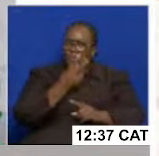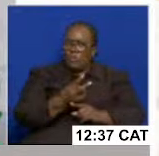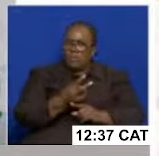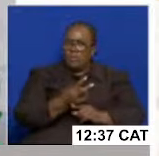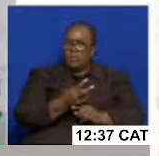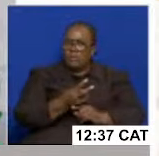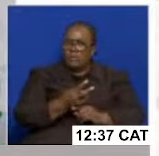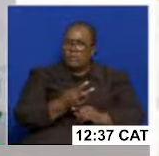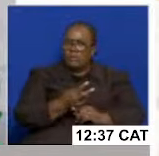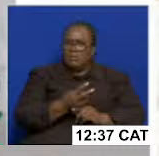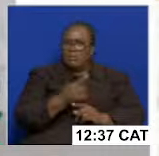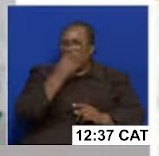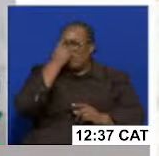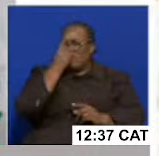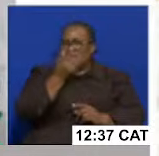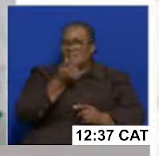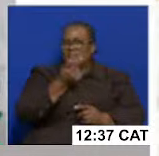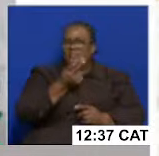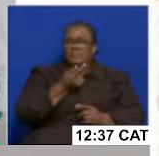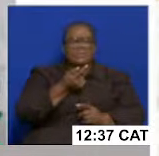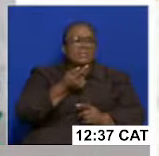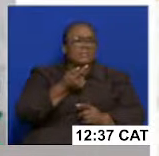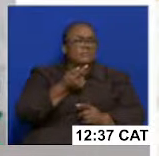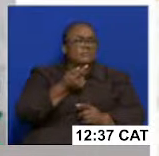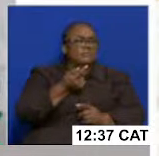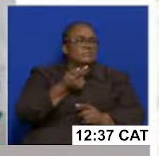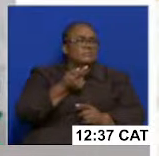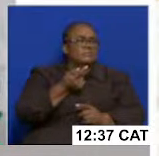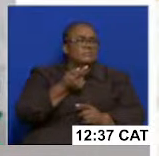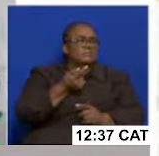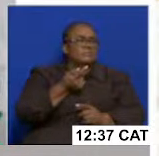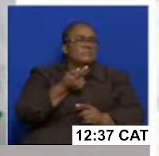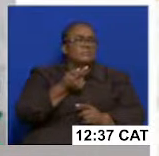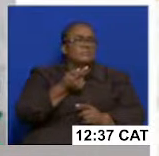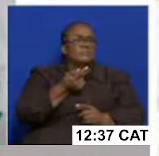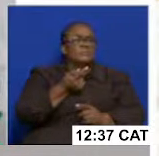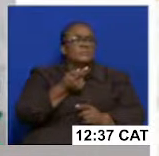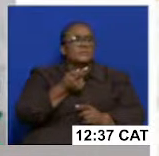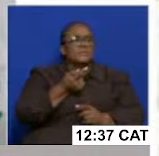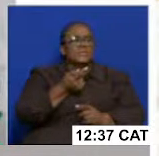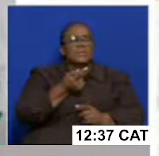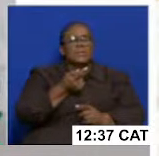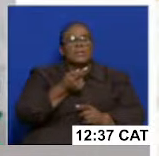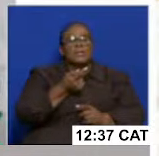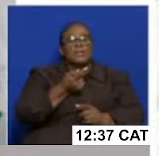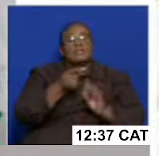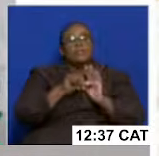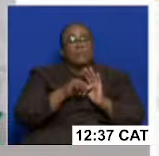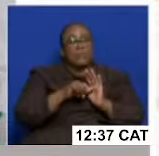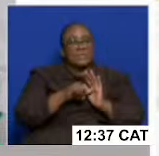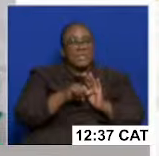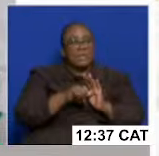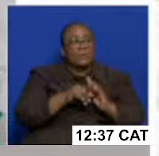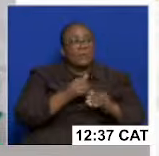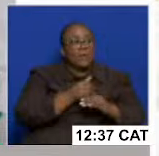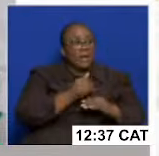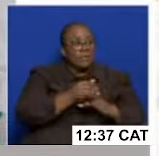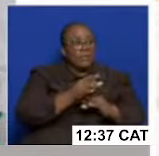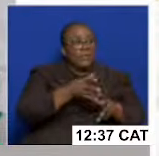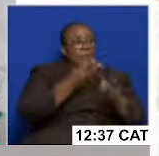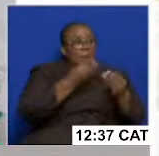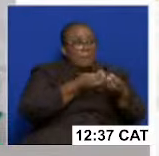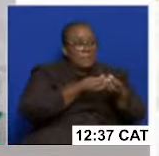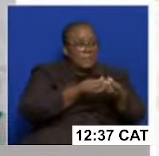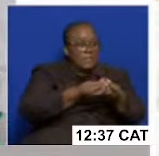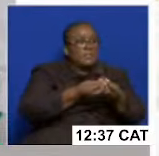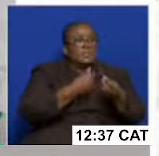it's important that you log seized goods into SAP 13 as soon as possible because you're attempting to